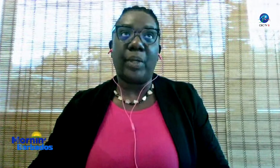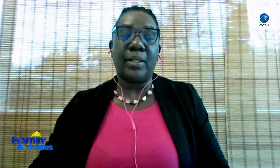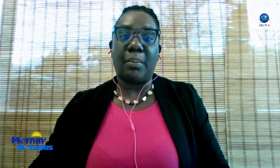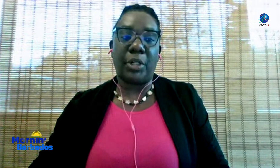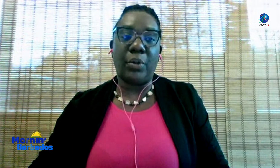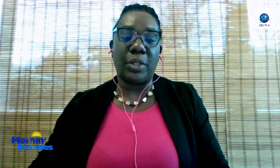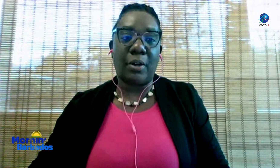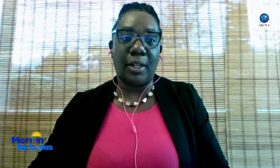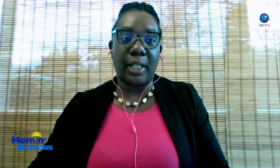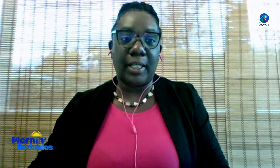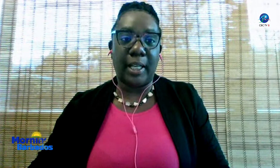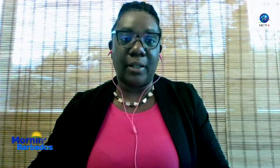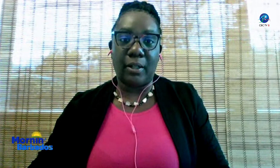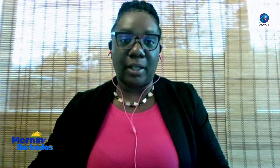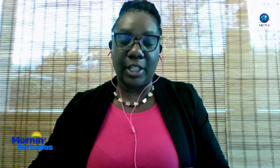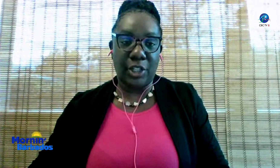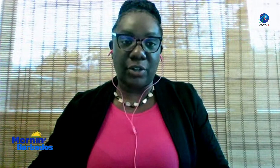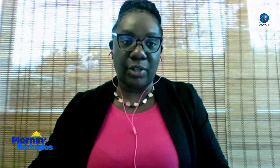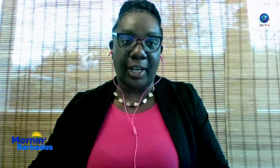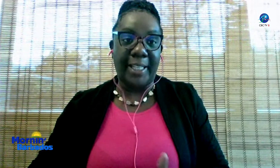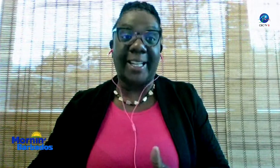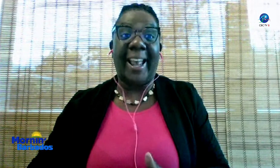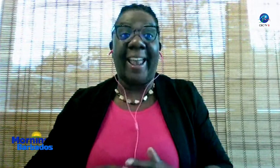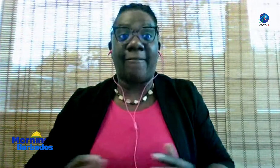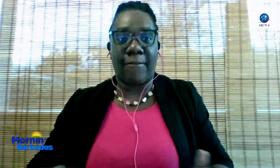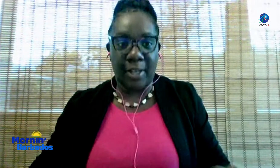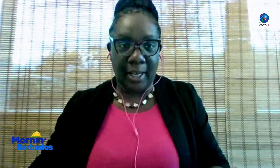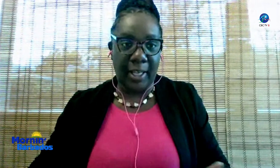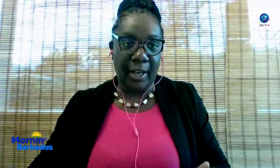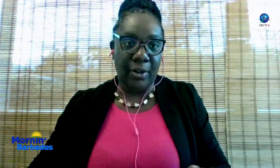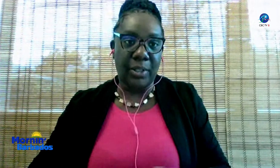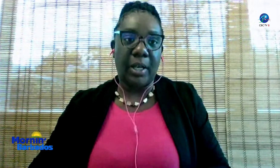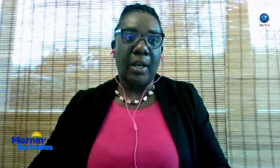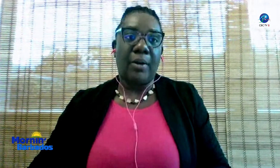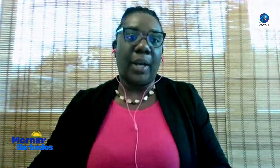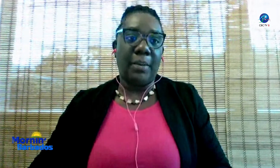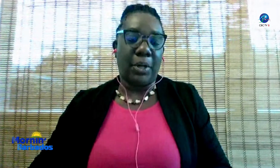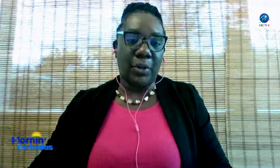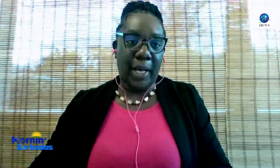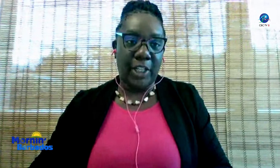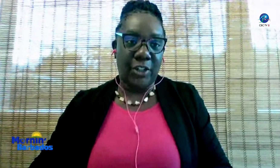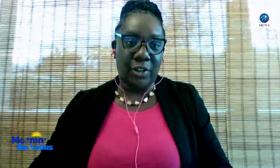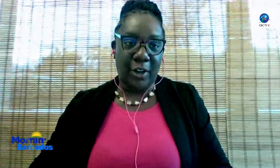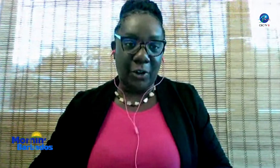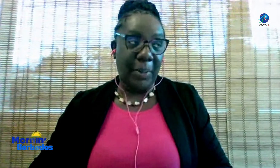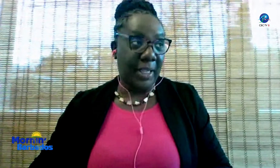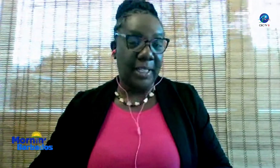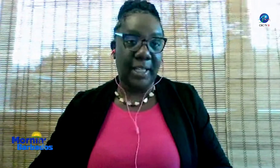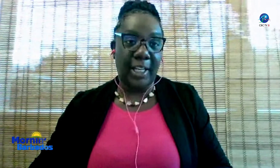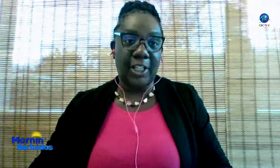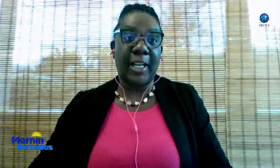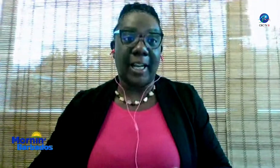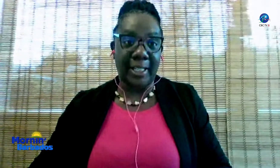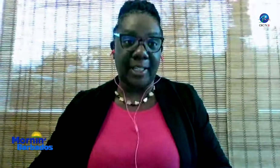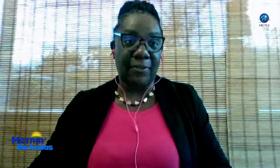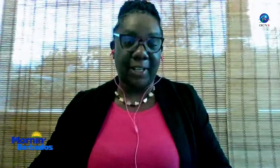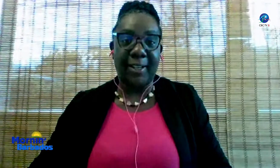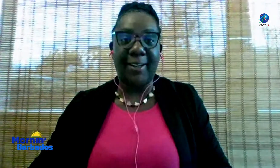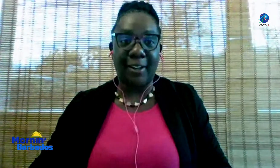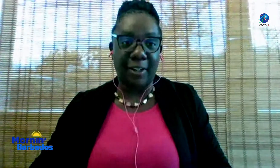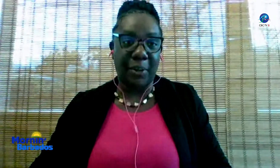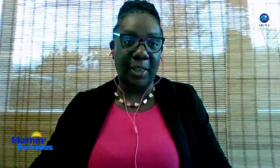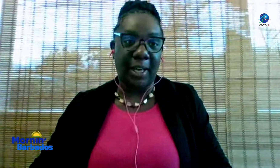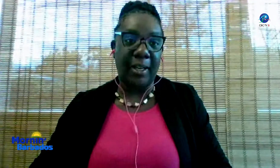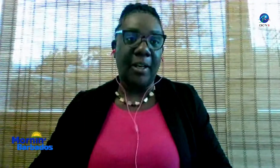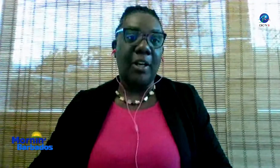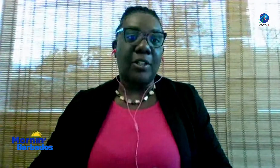heard about somebody who was calling in saying, look, these children are eating everything in the house. Now, anybody who has children at home at this stage can